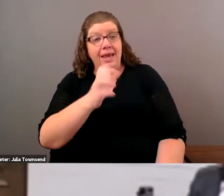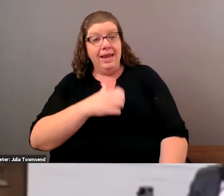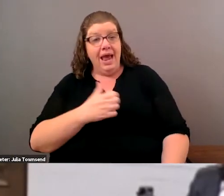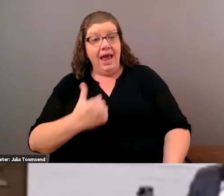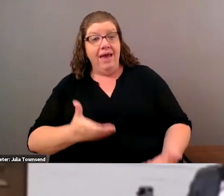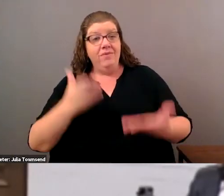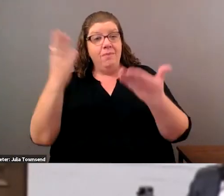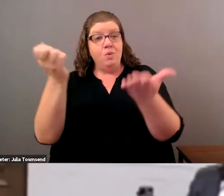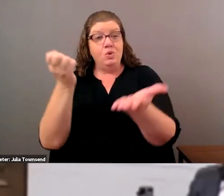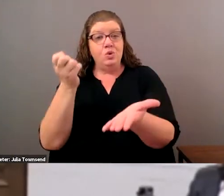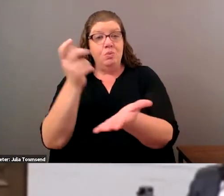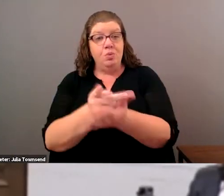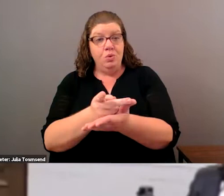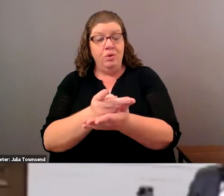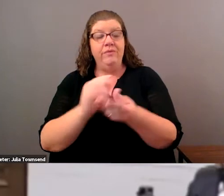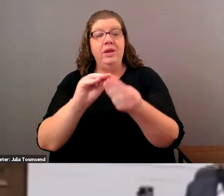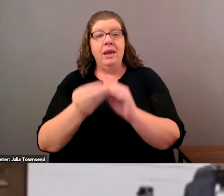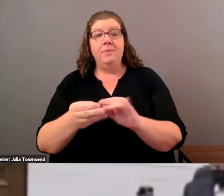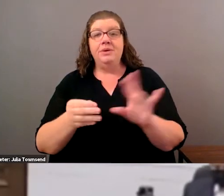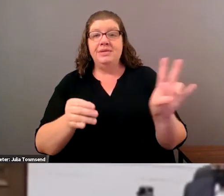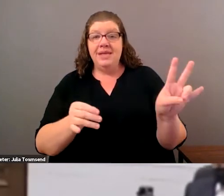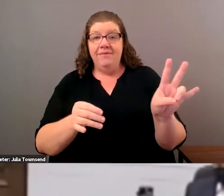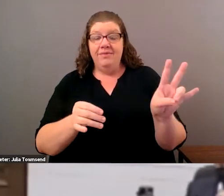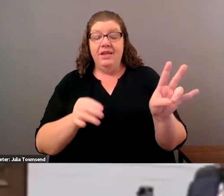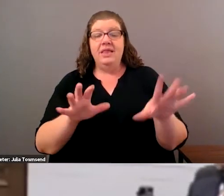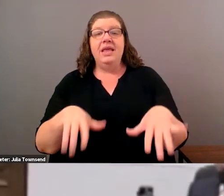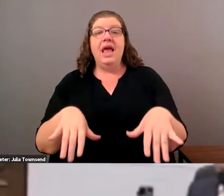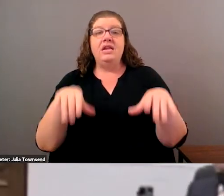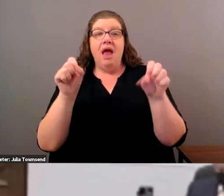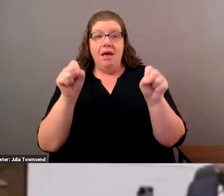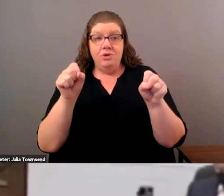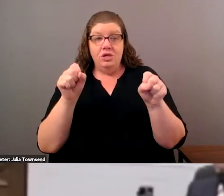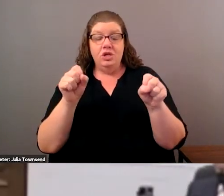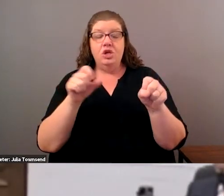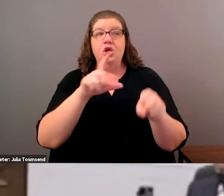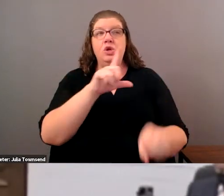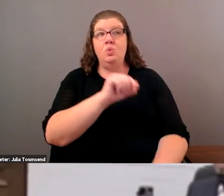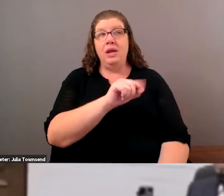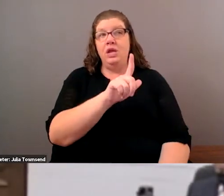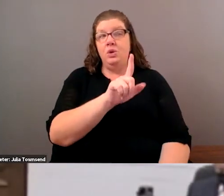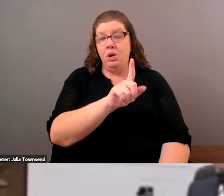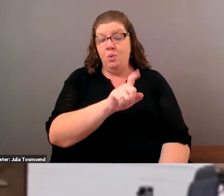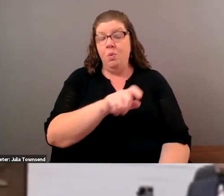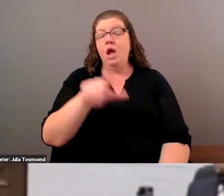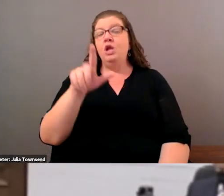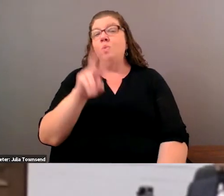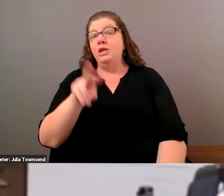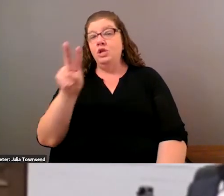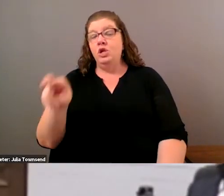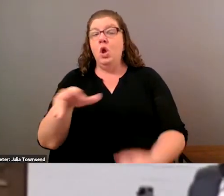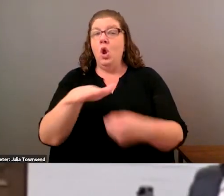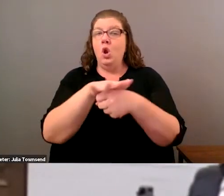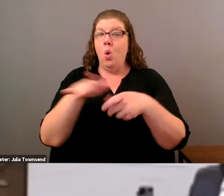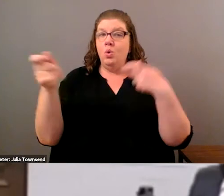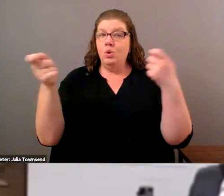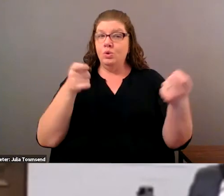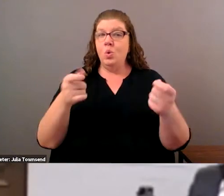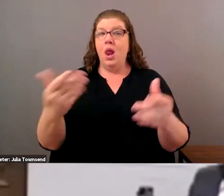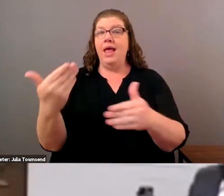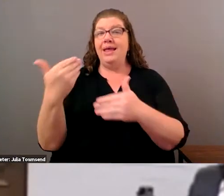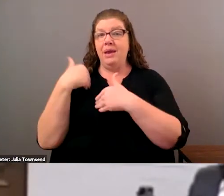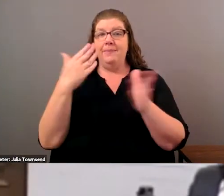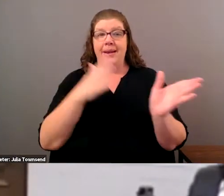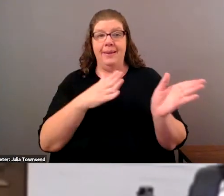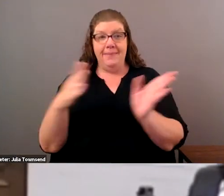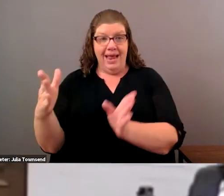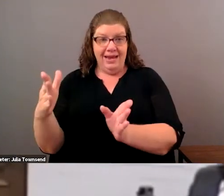to approve item number 7, which is the adoption of the 2021-22 Local Control Accountability Plan.